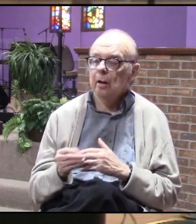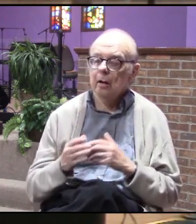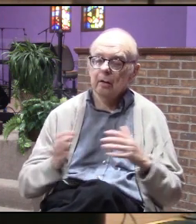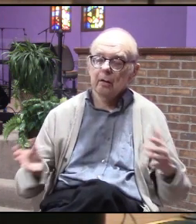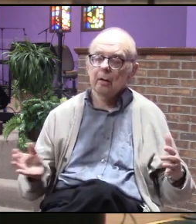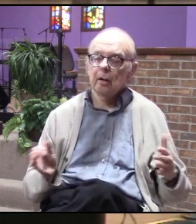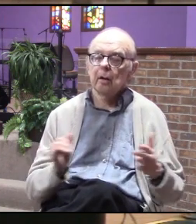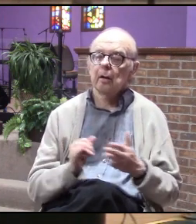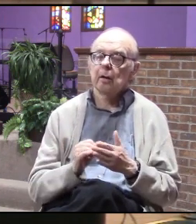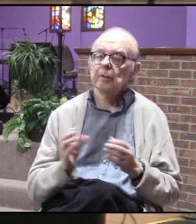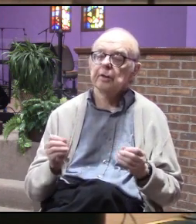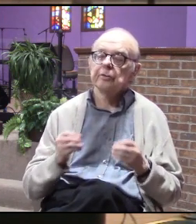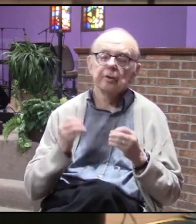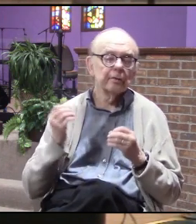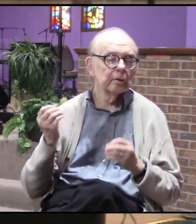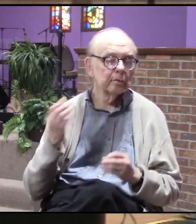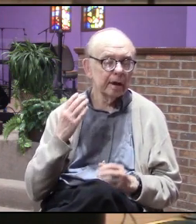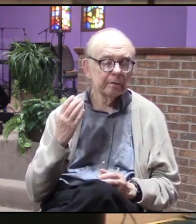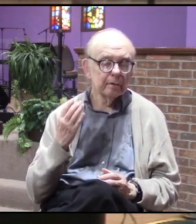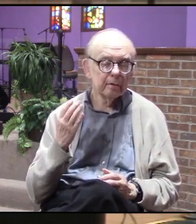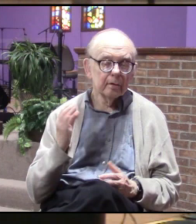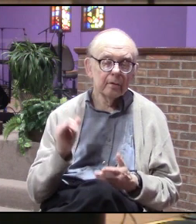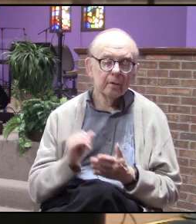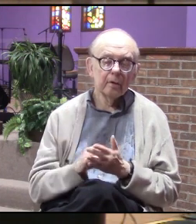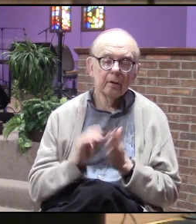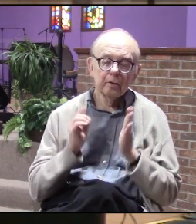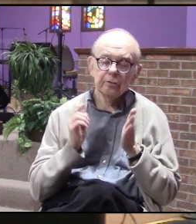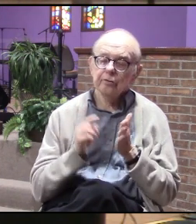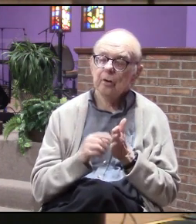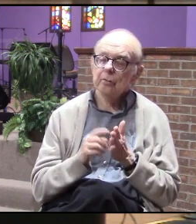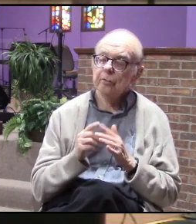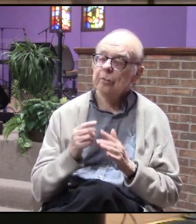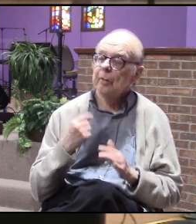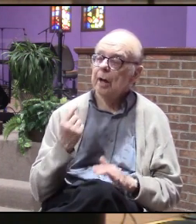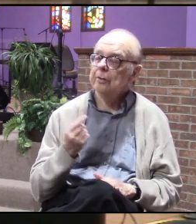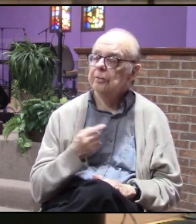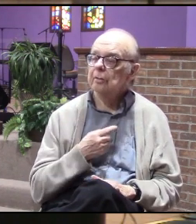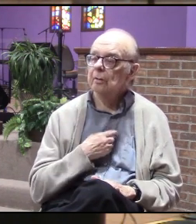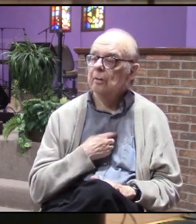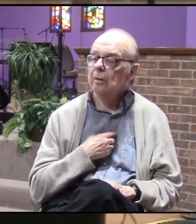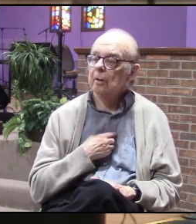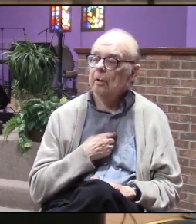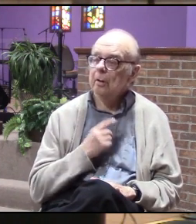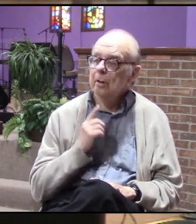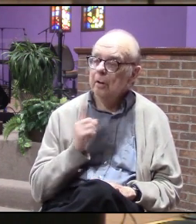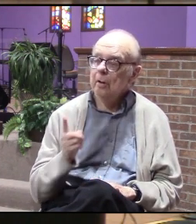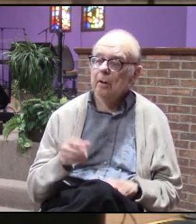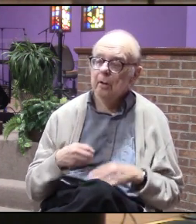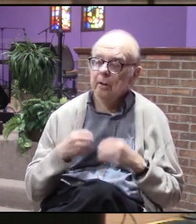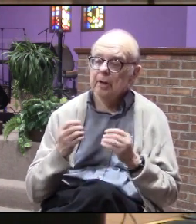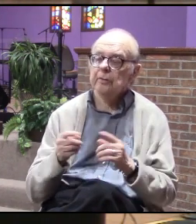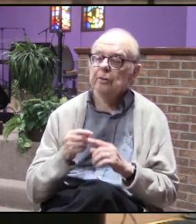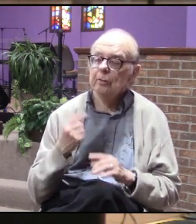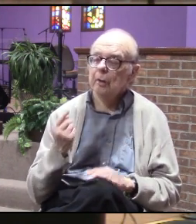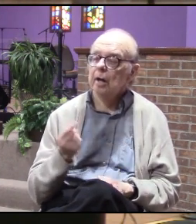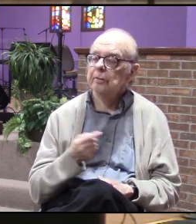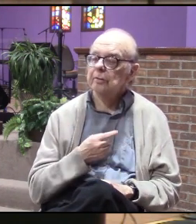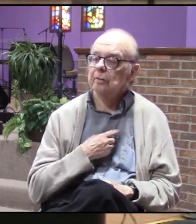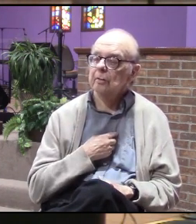abundance of grace that is shown to us. It is given to